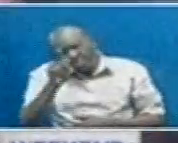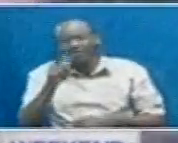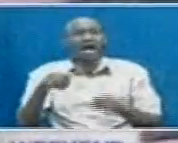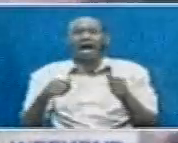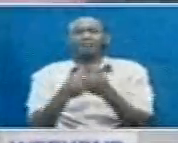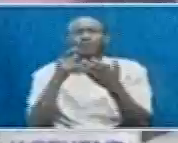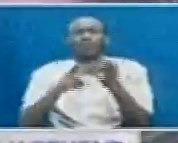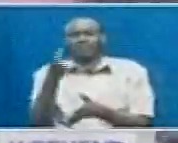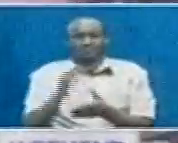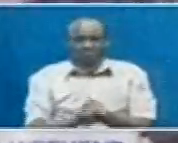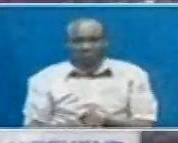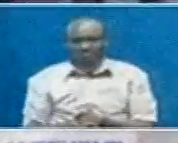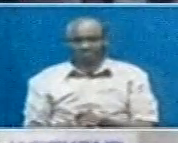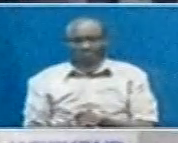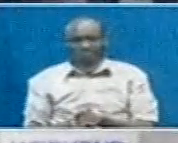happened here.